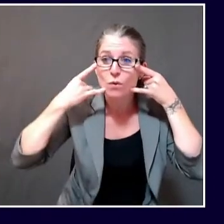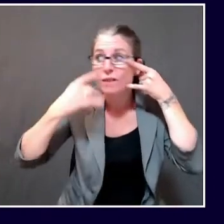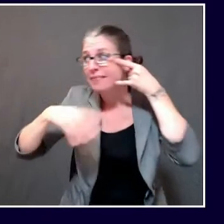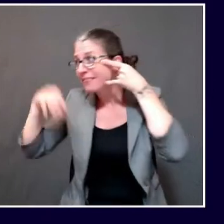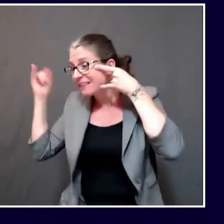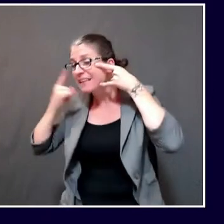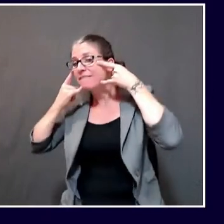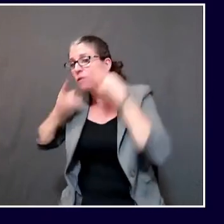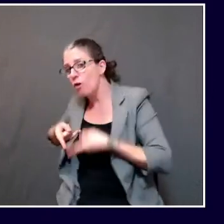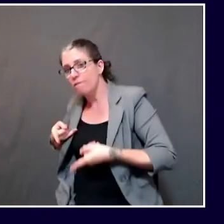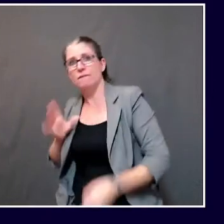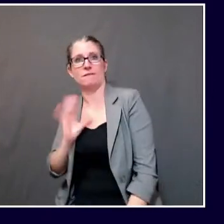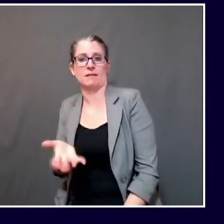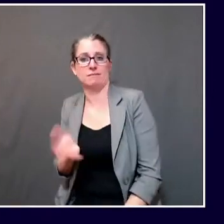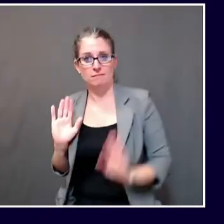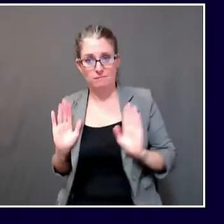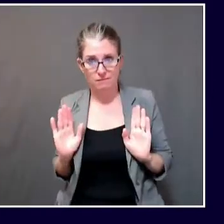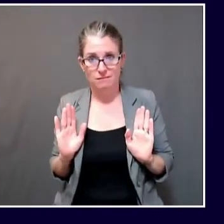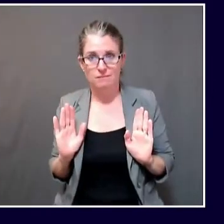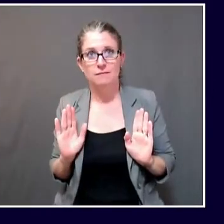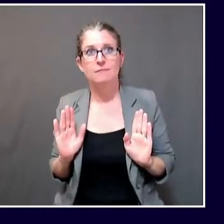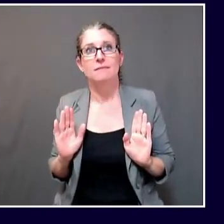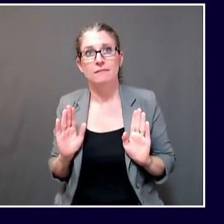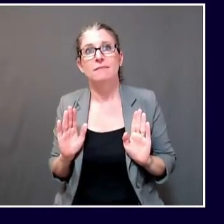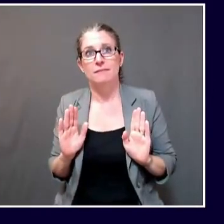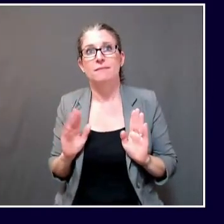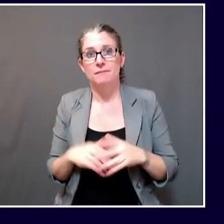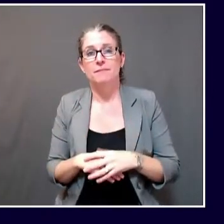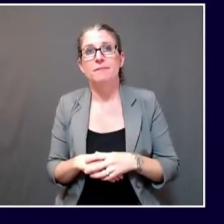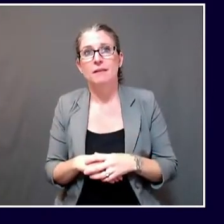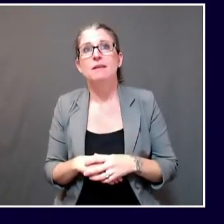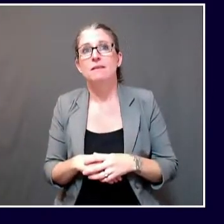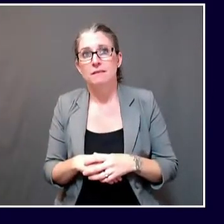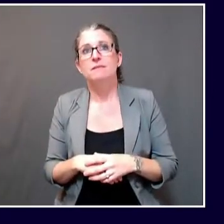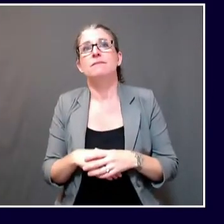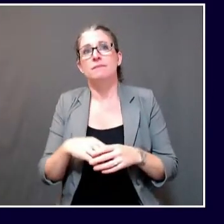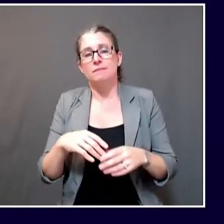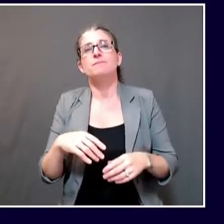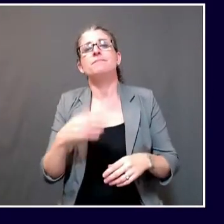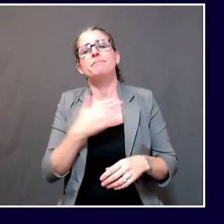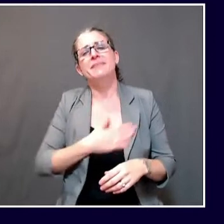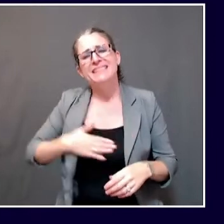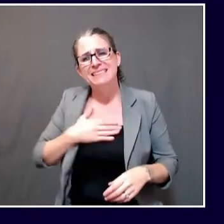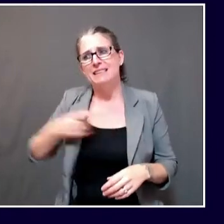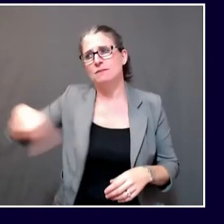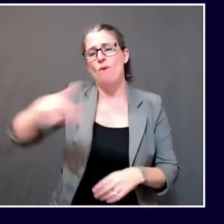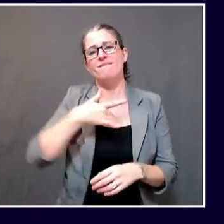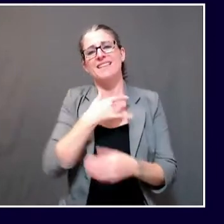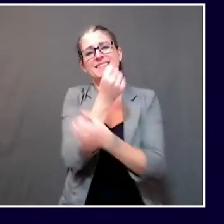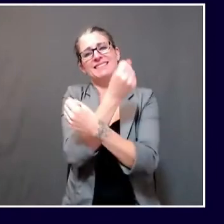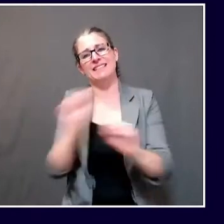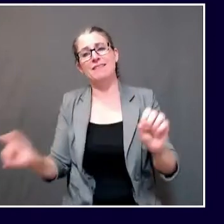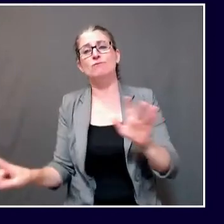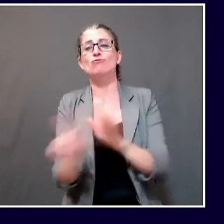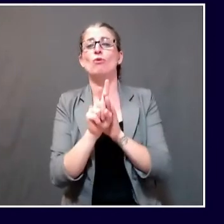people can vote, participate in our democracy, and do so without fear. And we want to thank Dr. Shaw and his team for helping us with